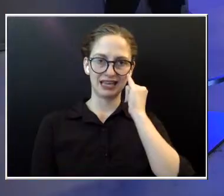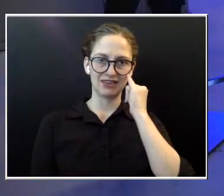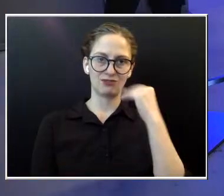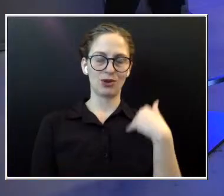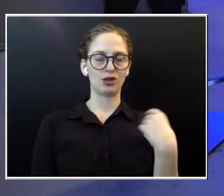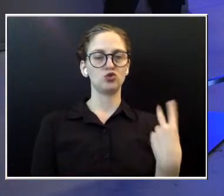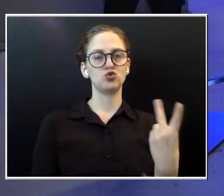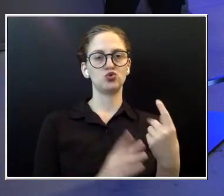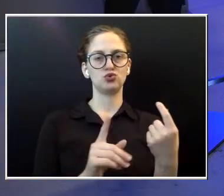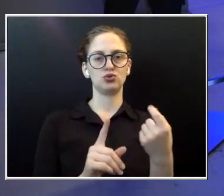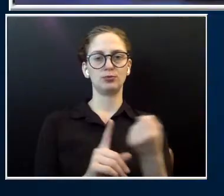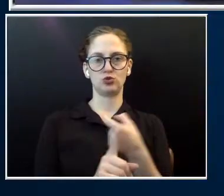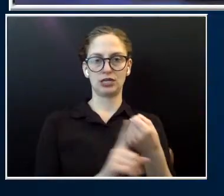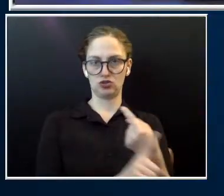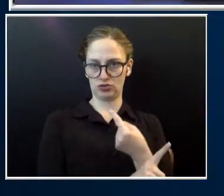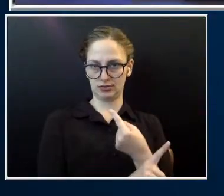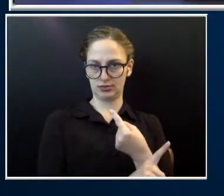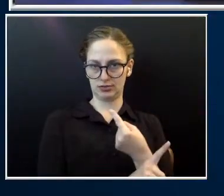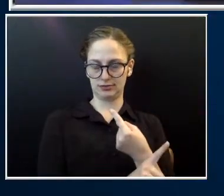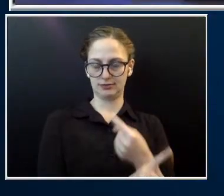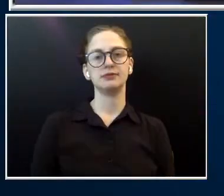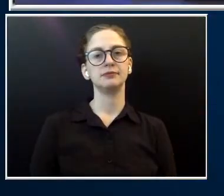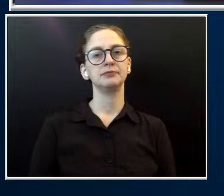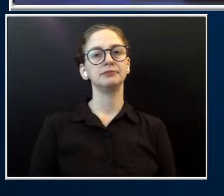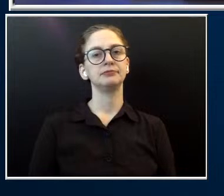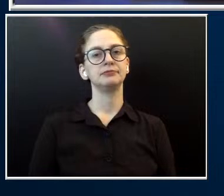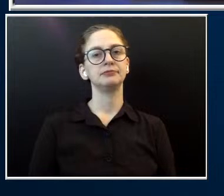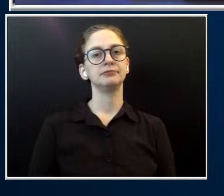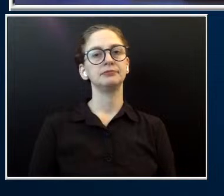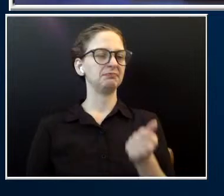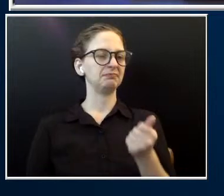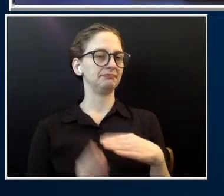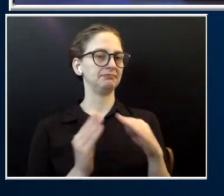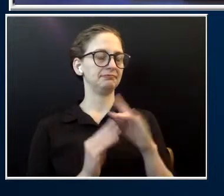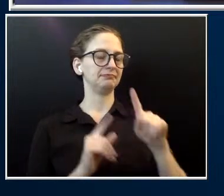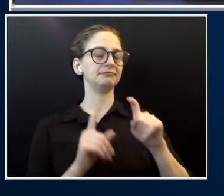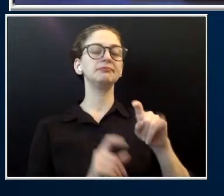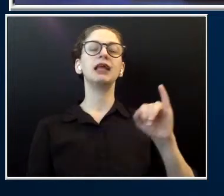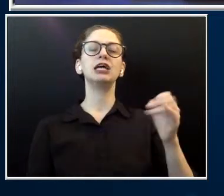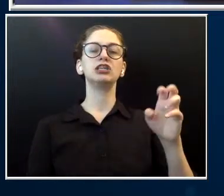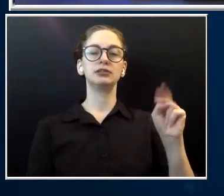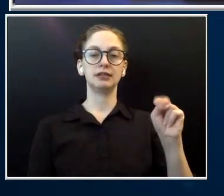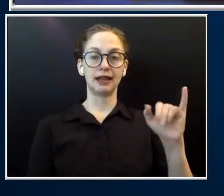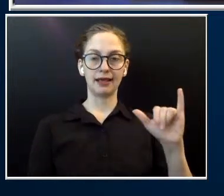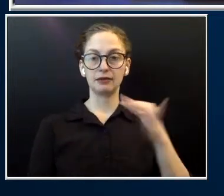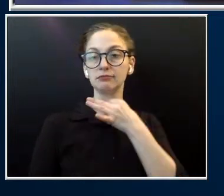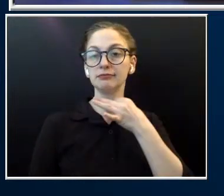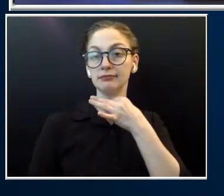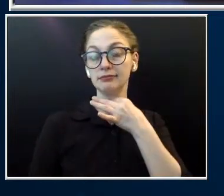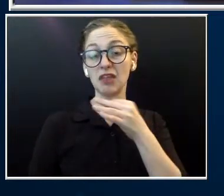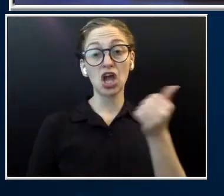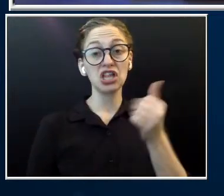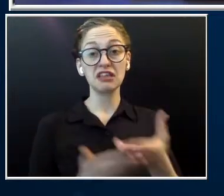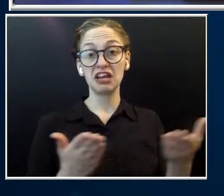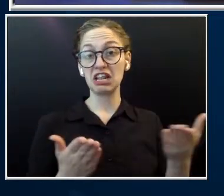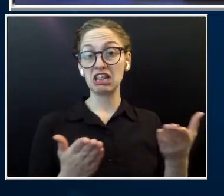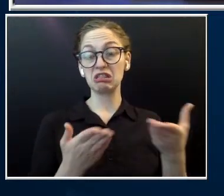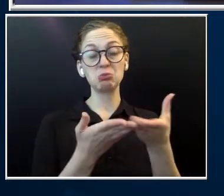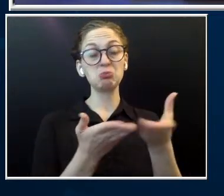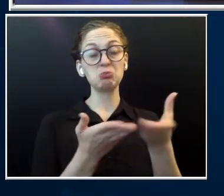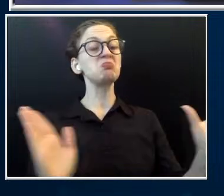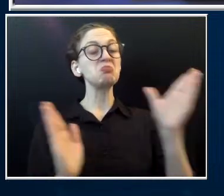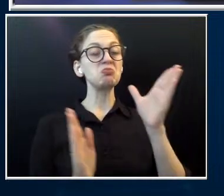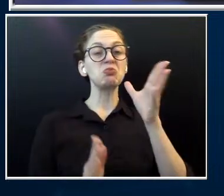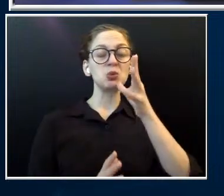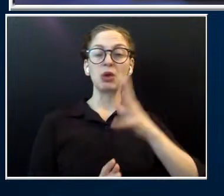Okay. Okay, just a couple of more questions. Ginny wants to know, is there anything in general that women can do to just lower their risk of breast